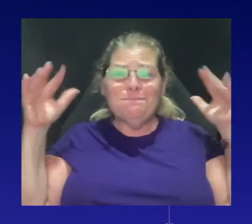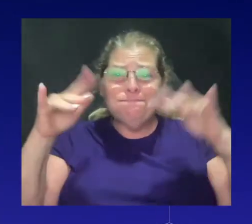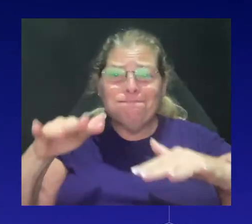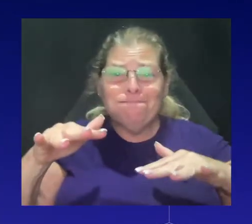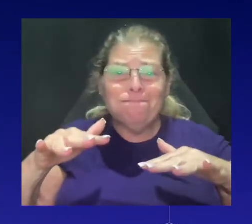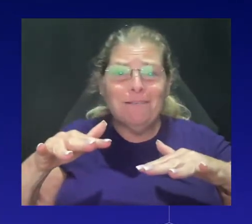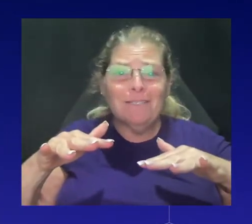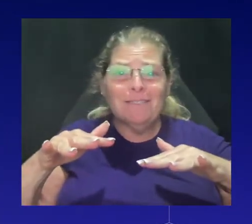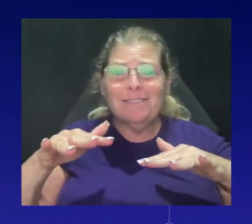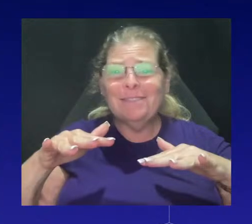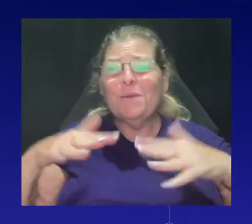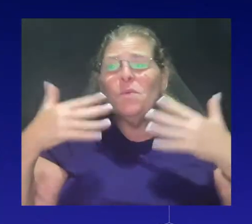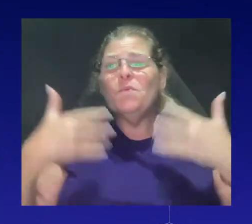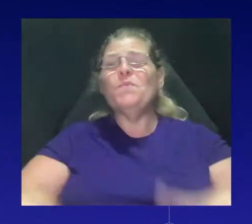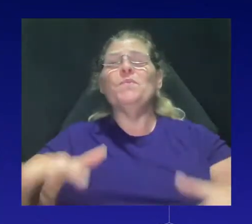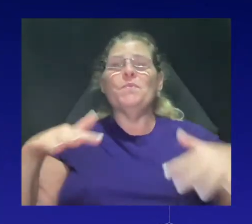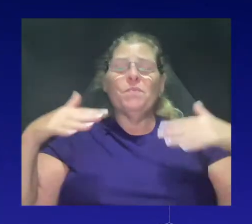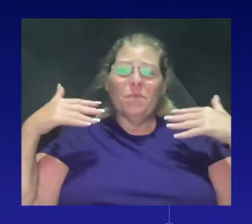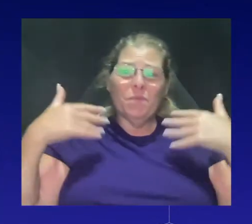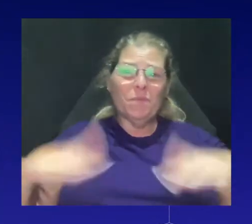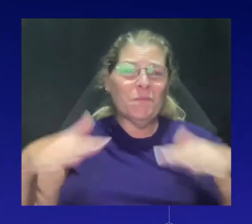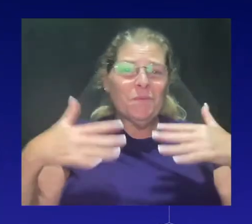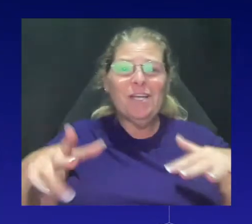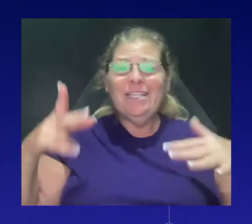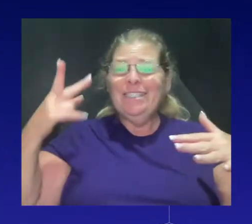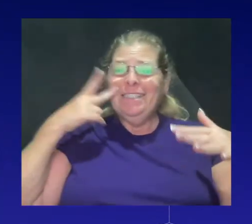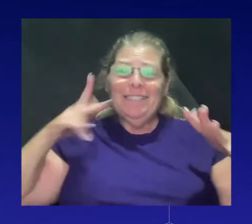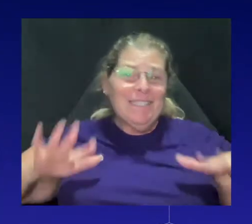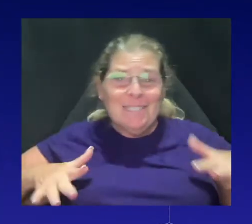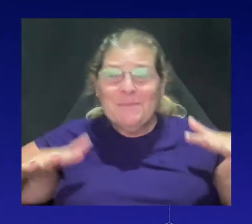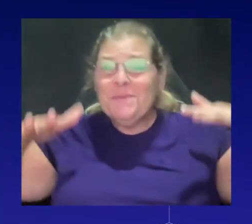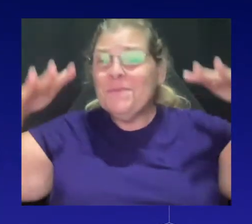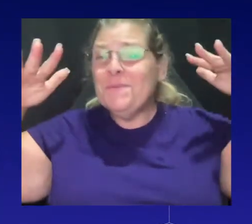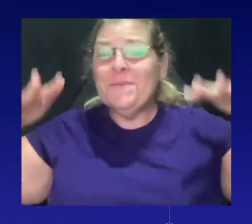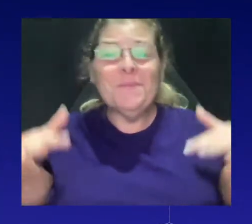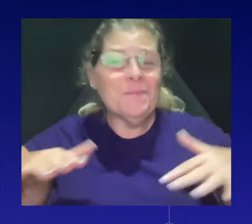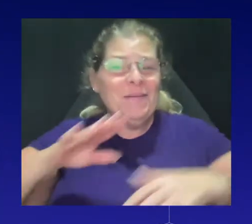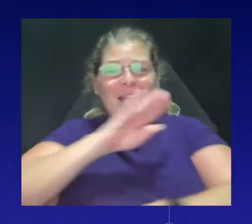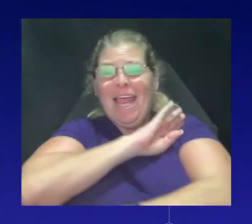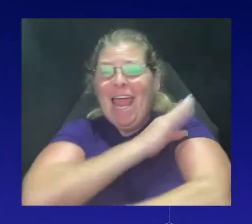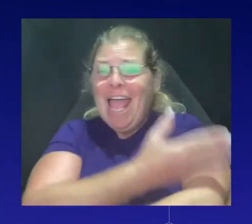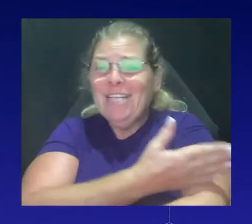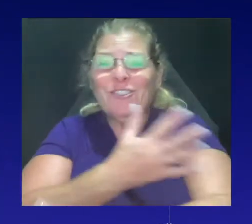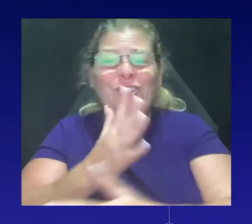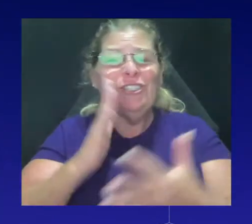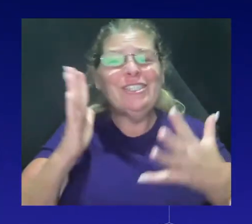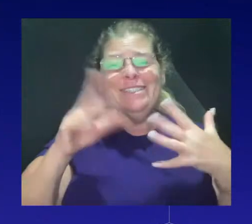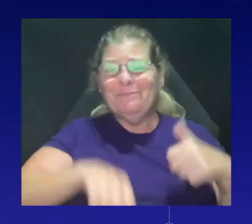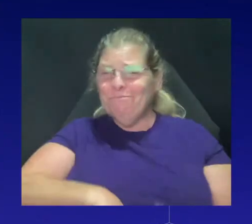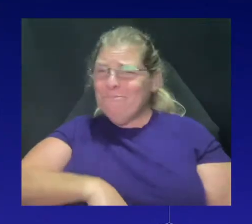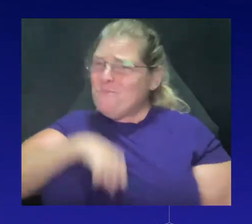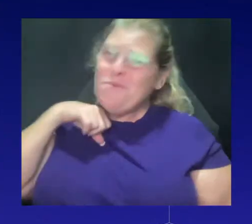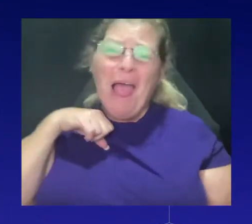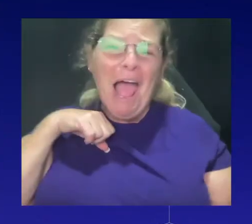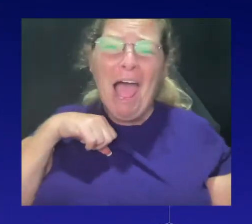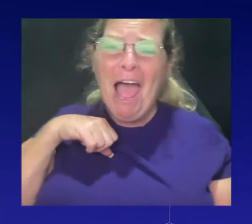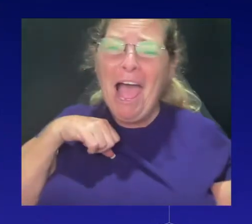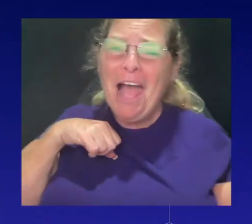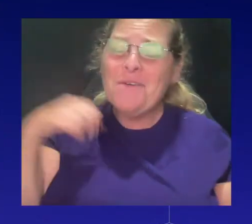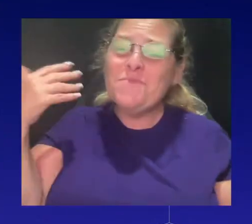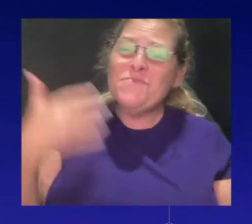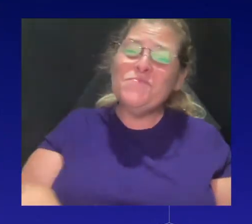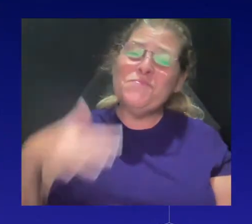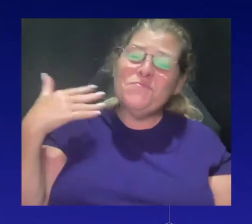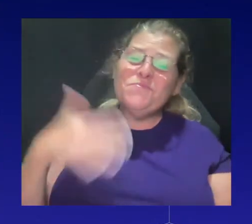You know, you could see the excitement, as I said, the energy, but it was more than that. It was the pride. Because in many cases, these were